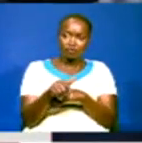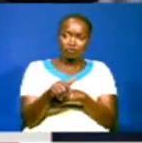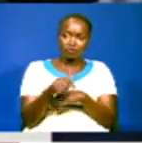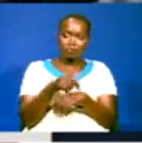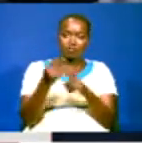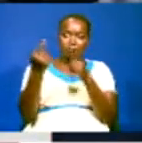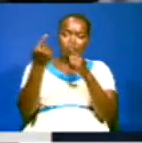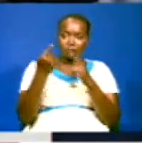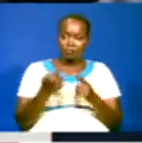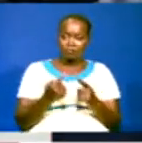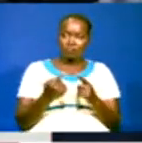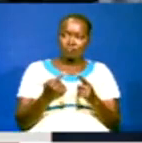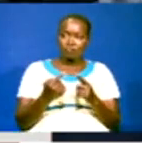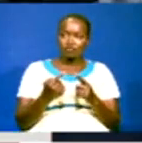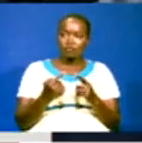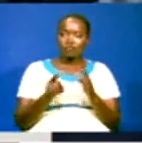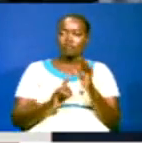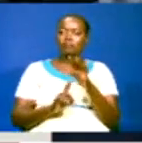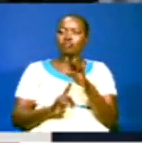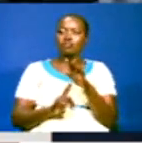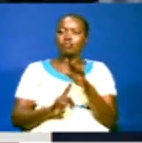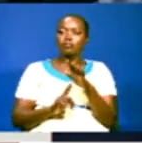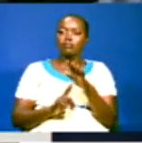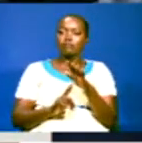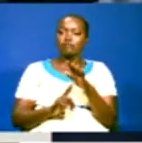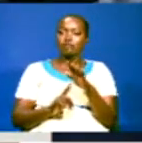in, the ministry was at